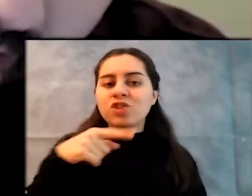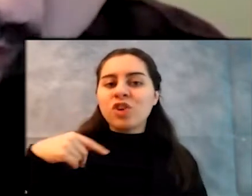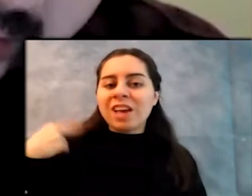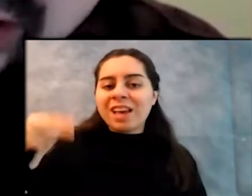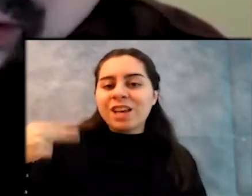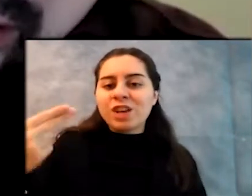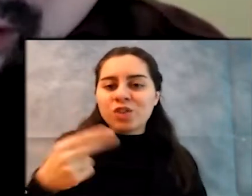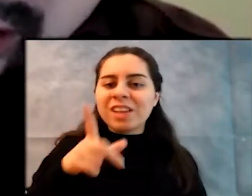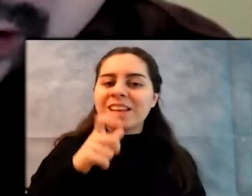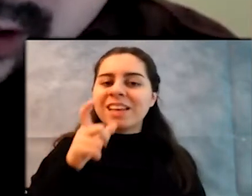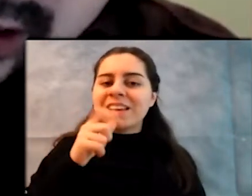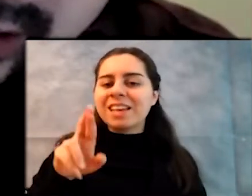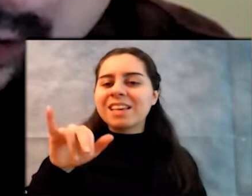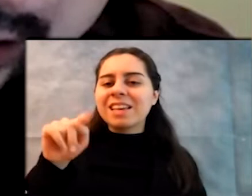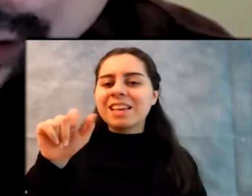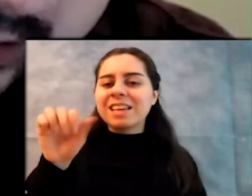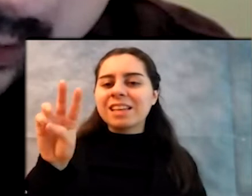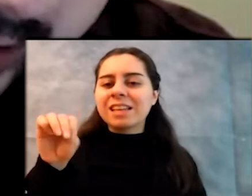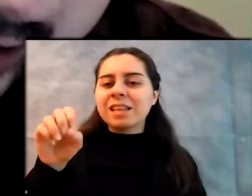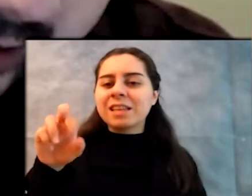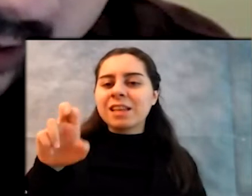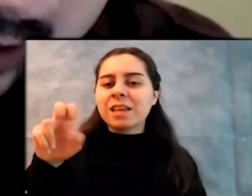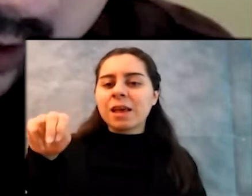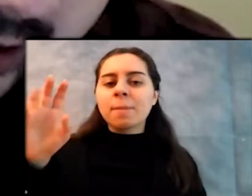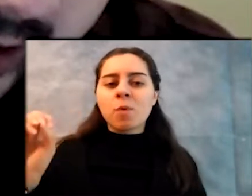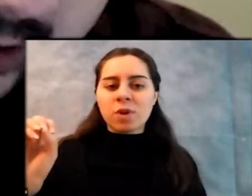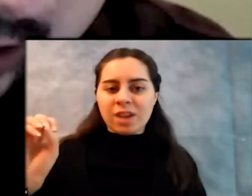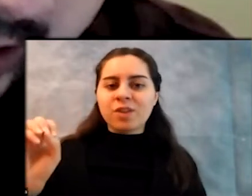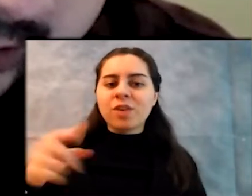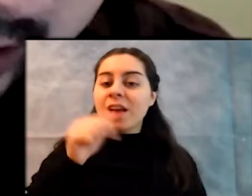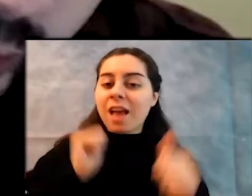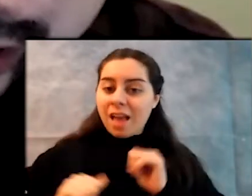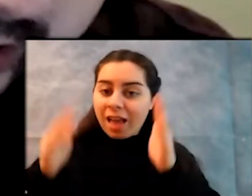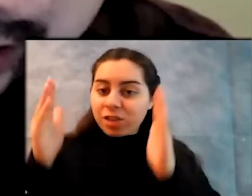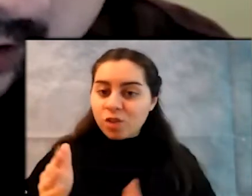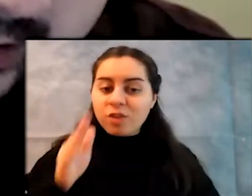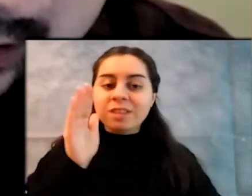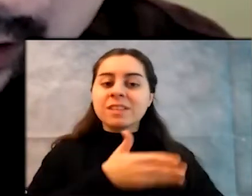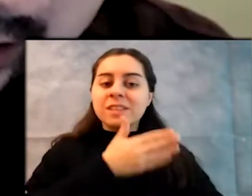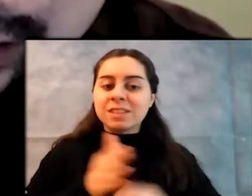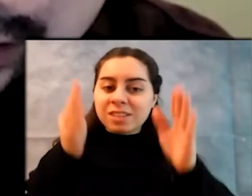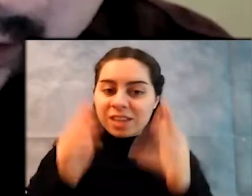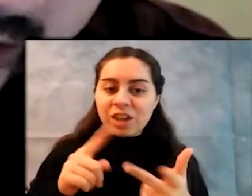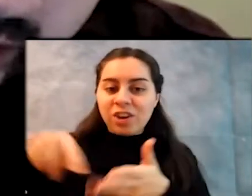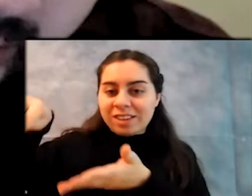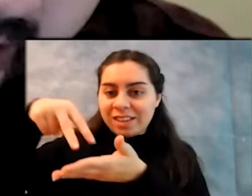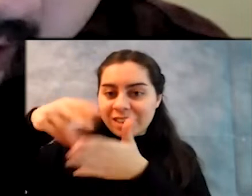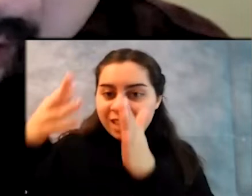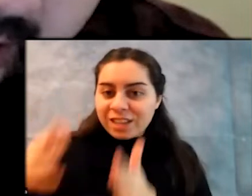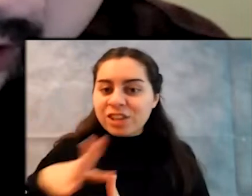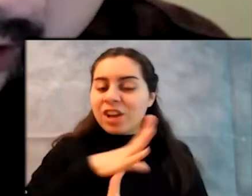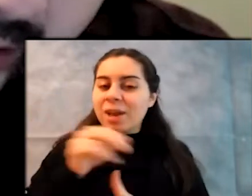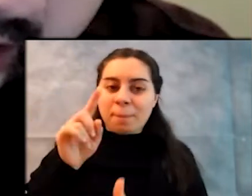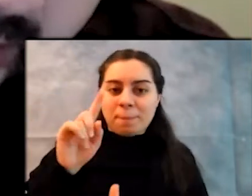dancer, and trailblazer. And this is by Anika Aldamuy Denise, and it's illustrated